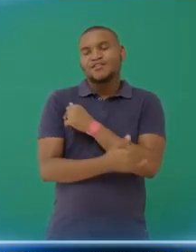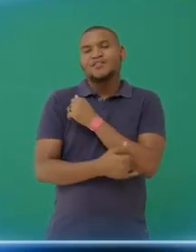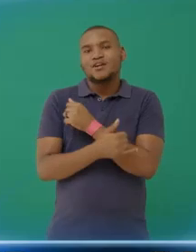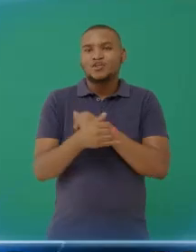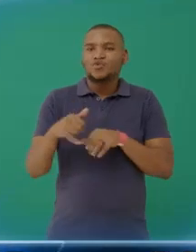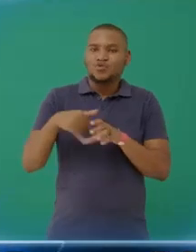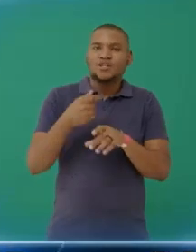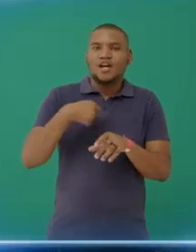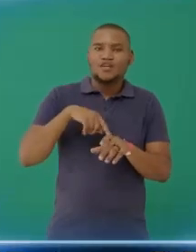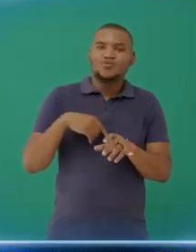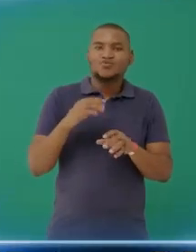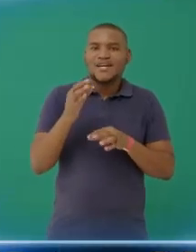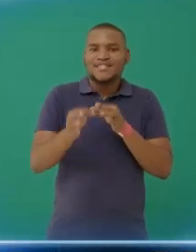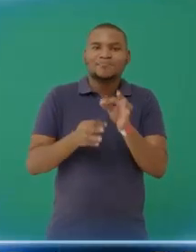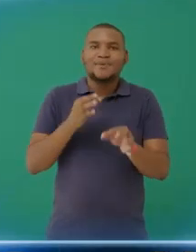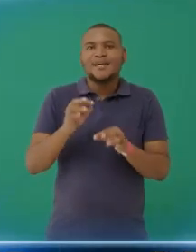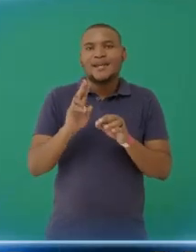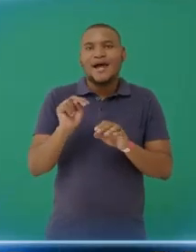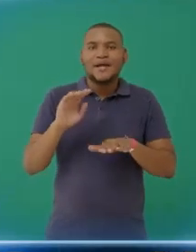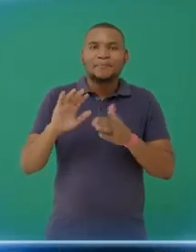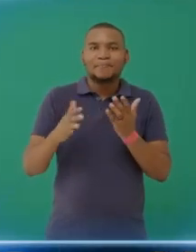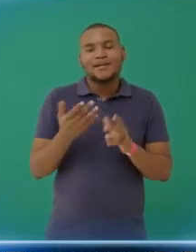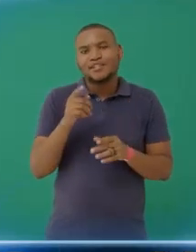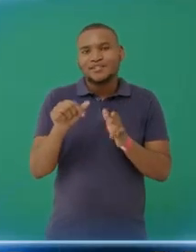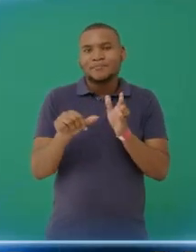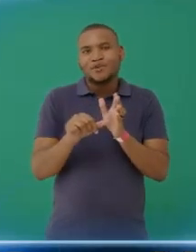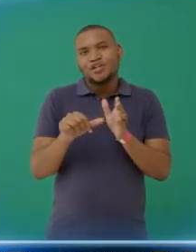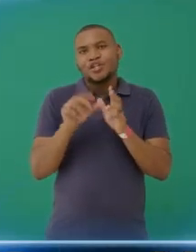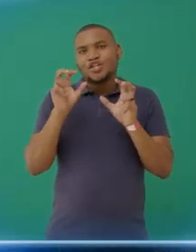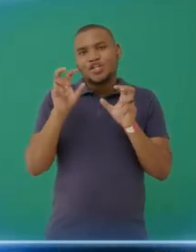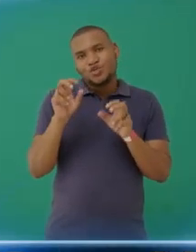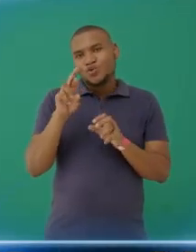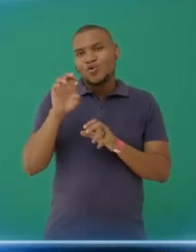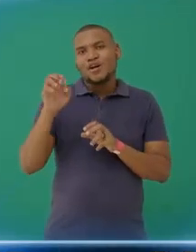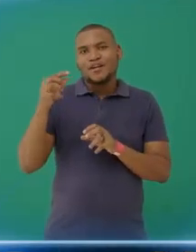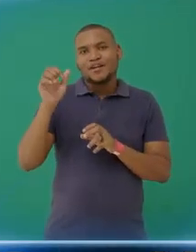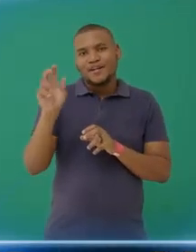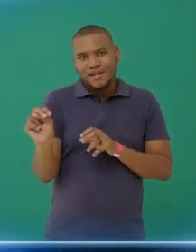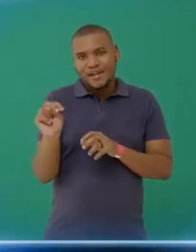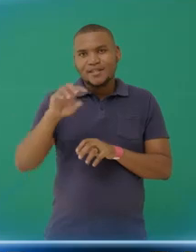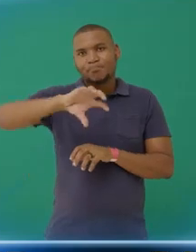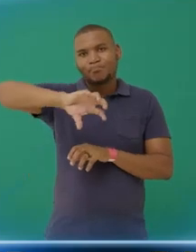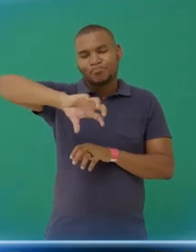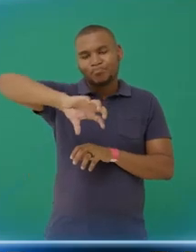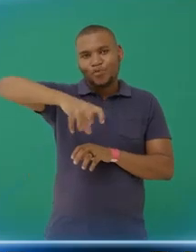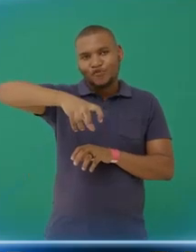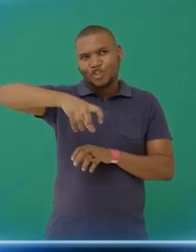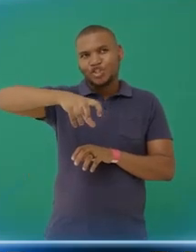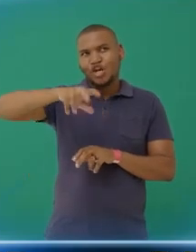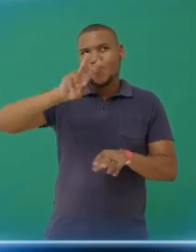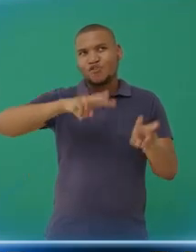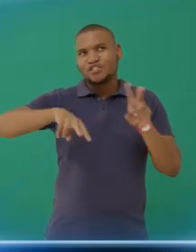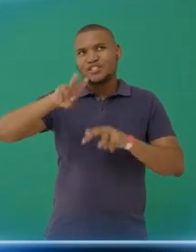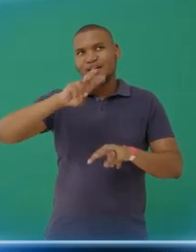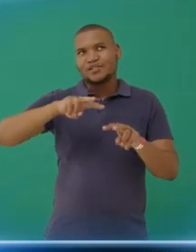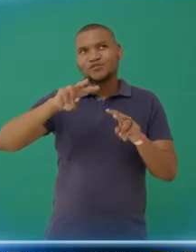very important issue, we are joined by Regan Allen, the provincial police oversight and community safety minister,